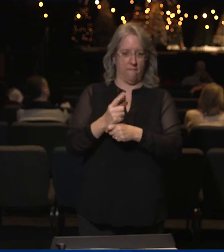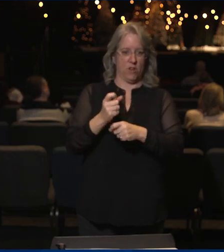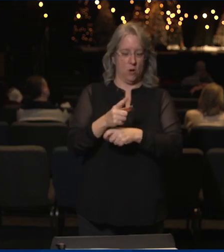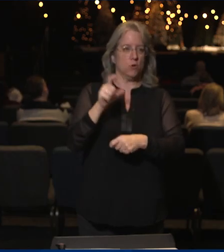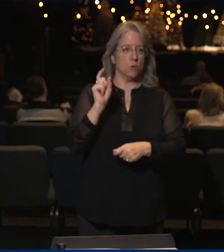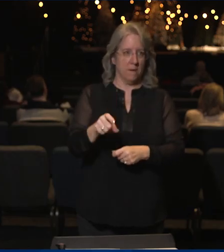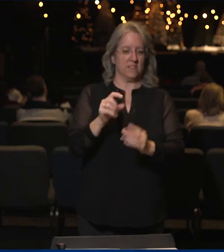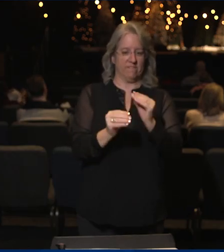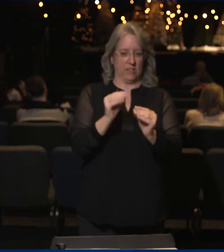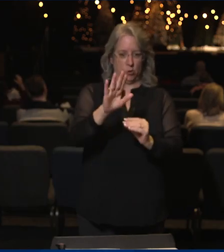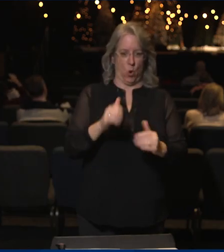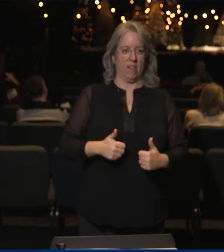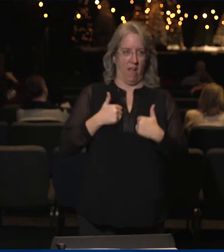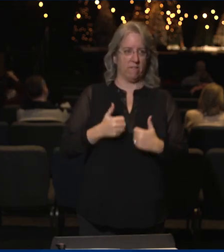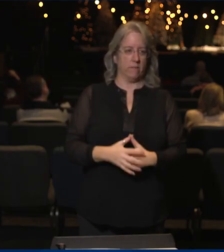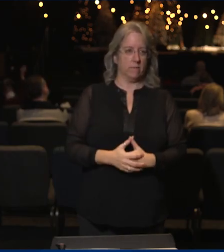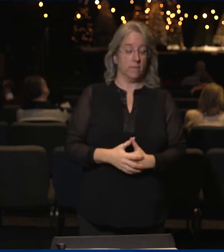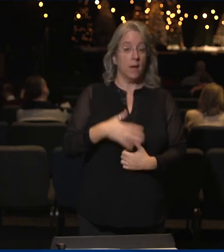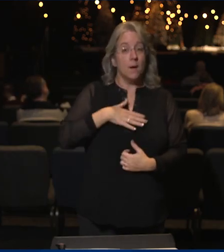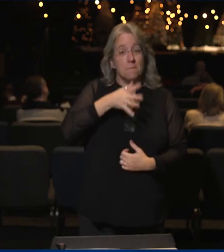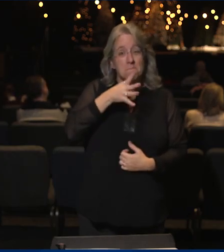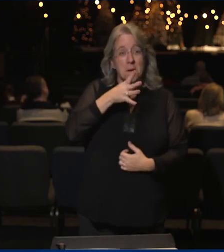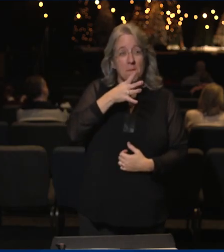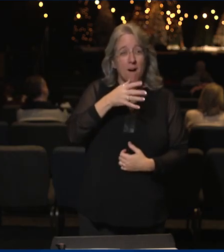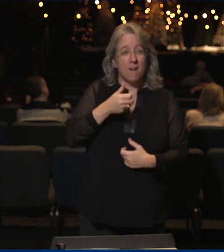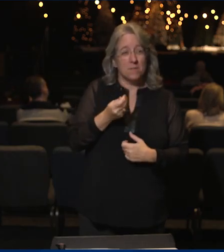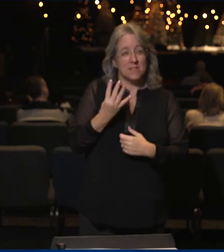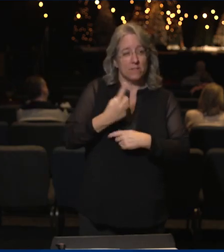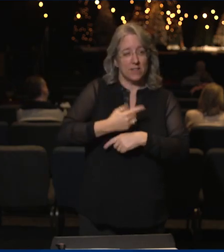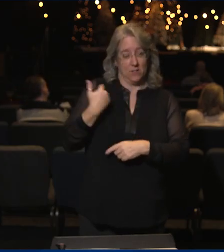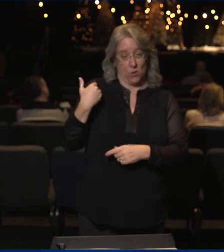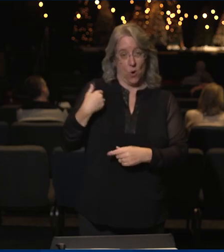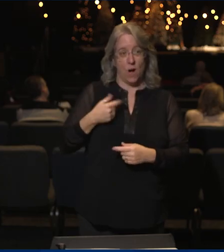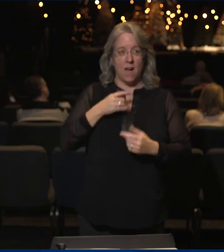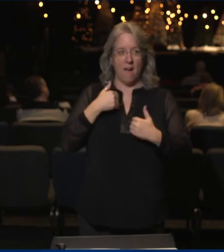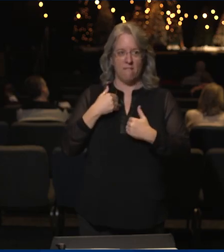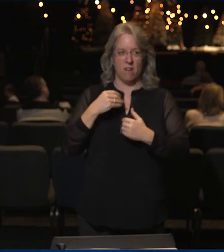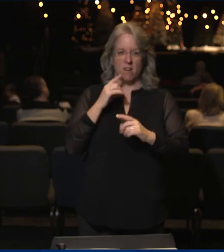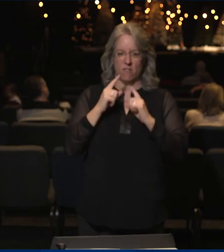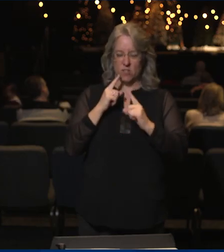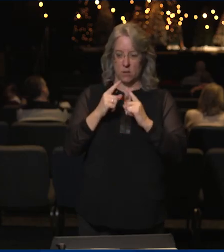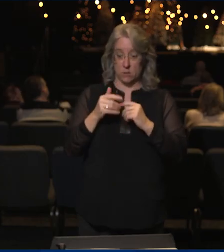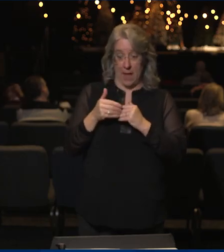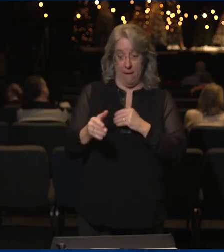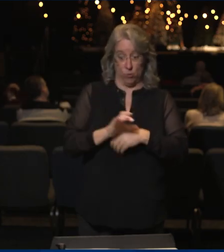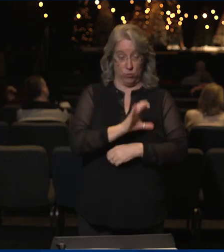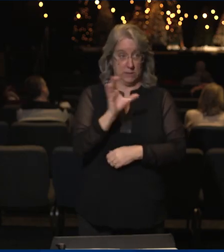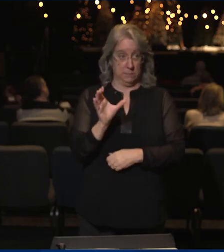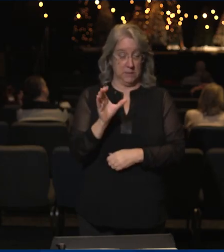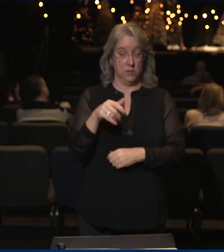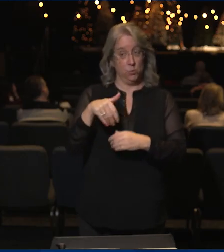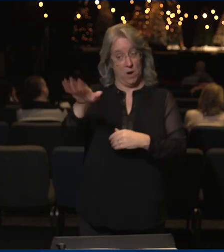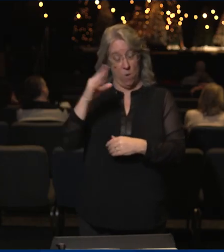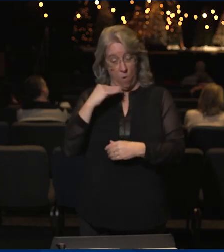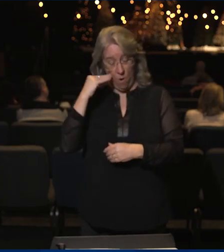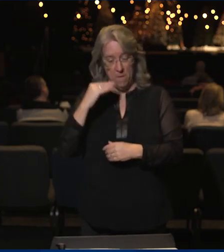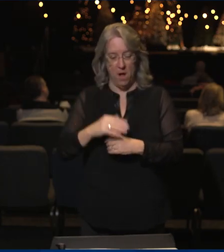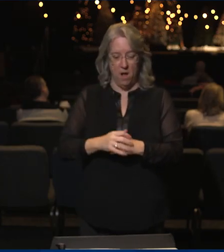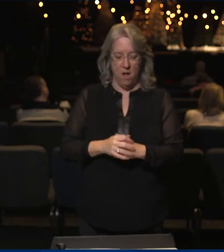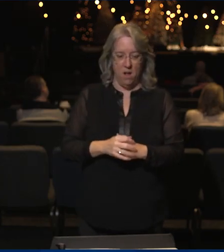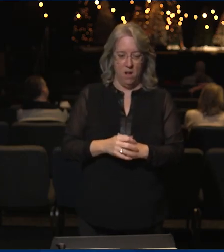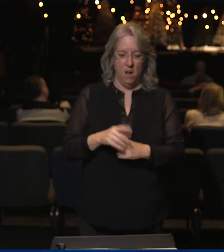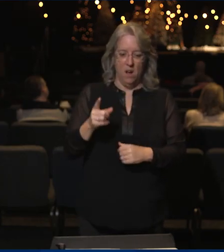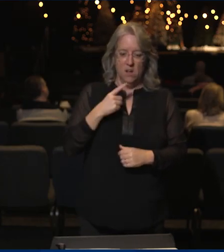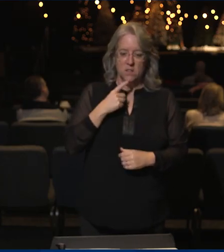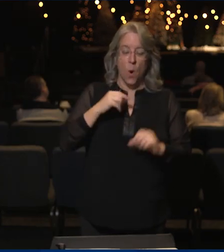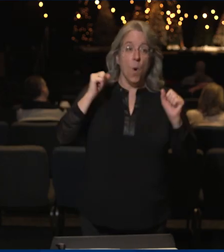My mom, I had a conversation with her a couple of days ago, and she said, it was after Christmas, and she went home, and she said, "Oh,